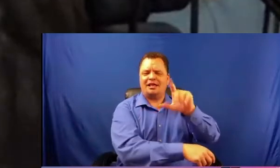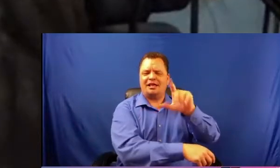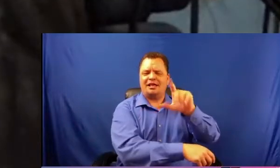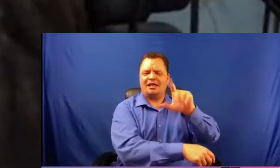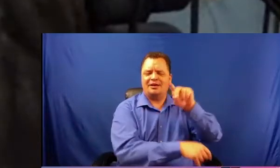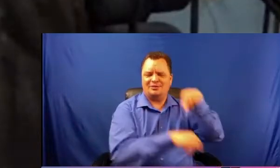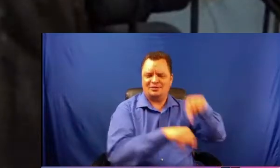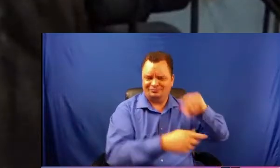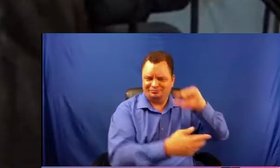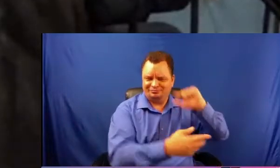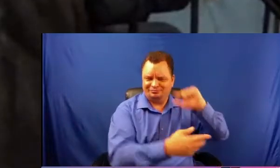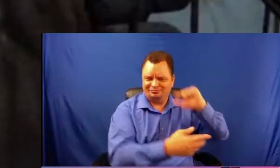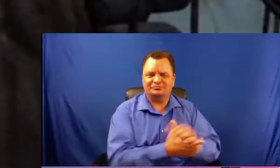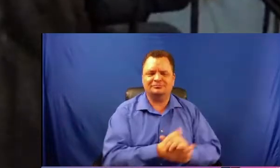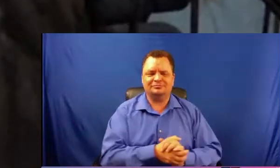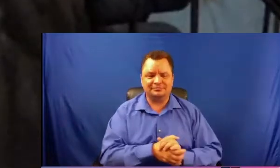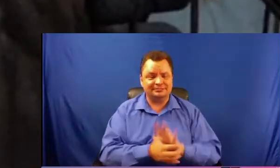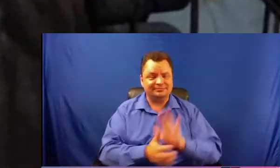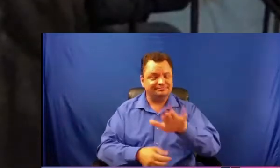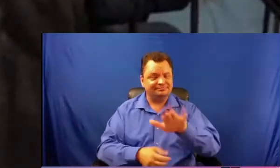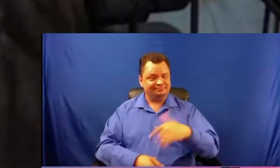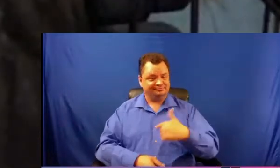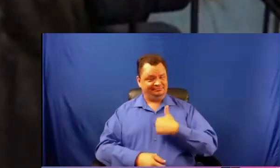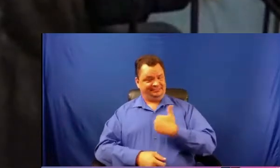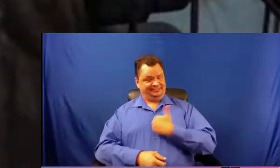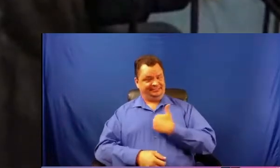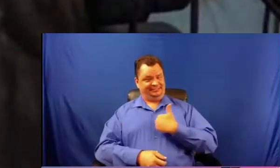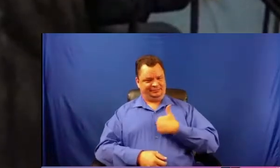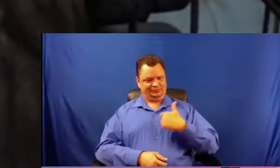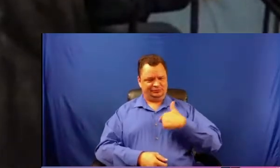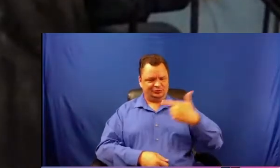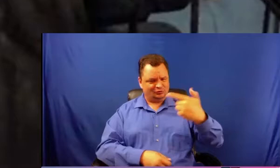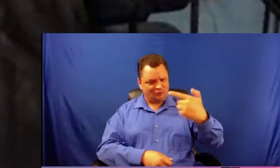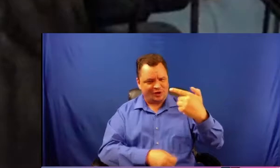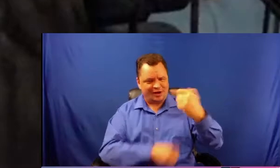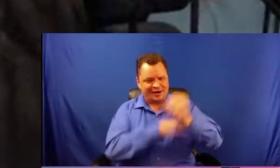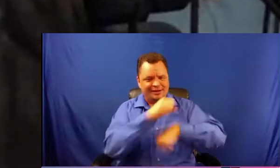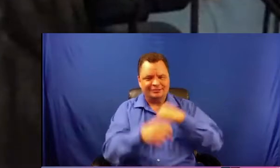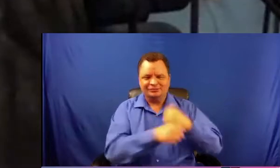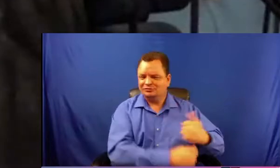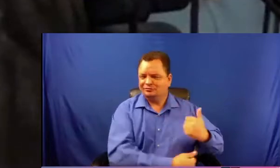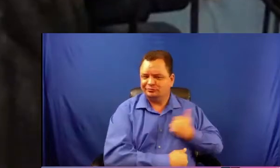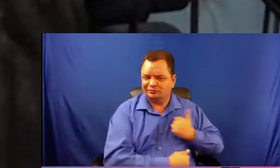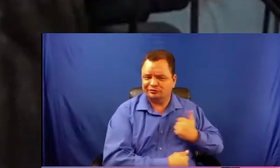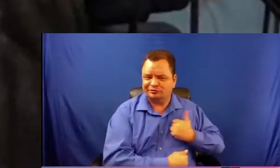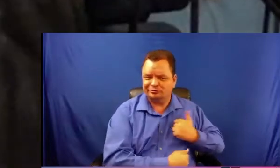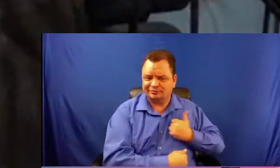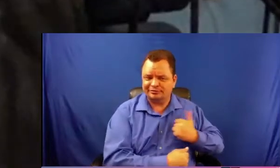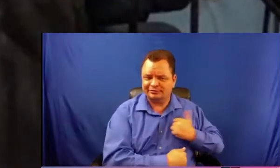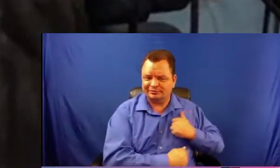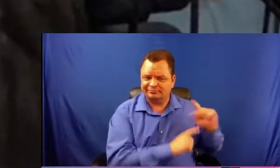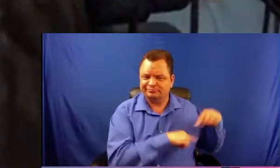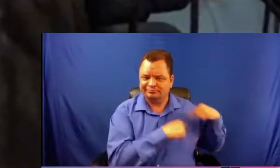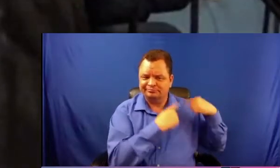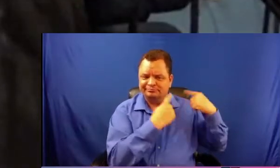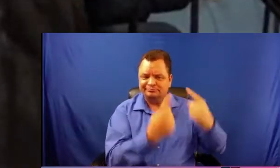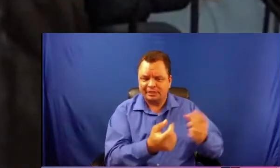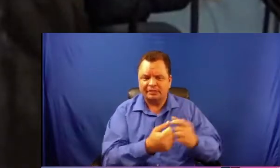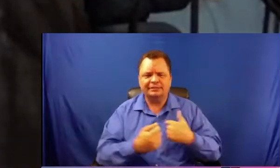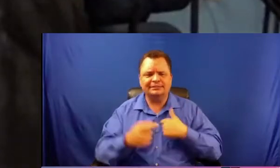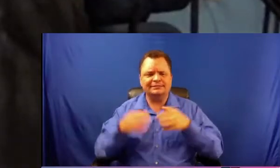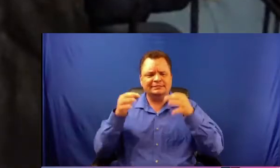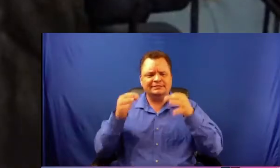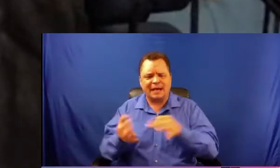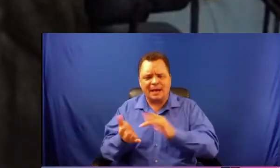I spent 21 years in the Army. You could kind of say that I didn't choose medicine, medicine chose me. Because when I went